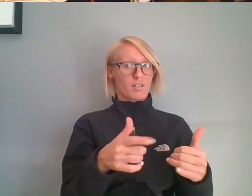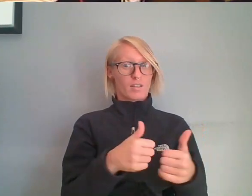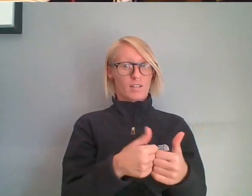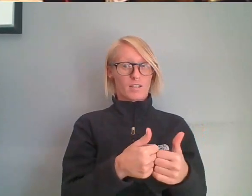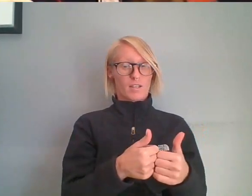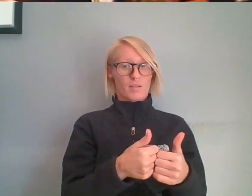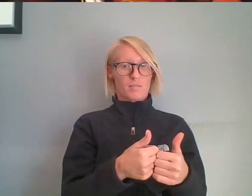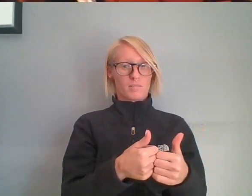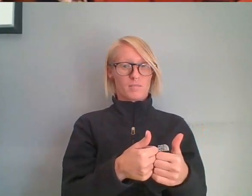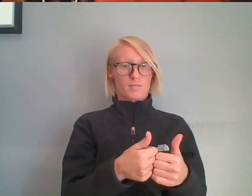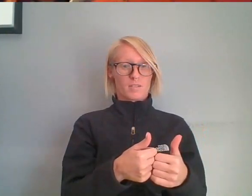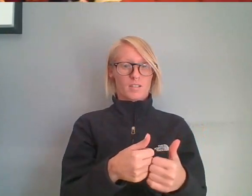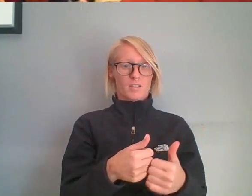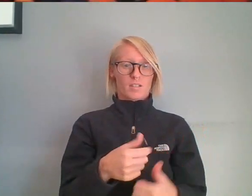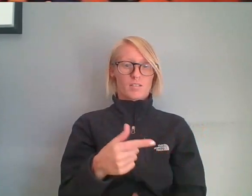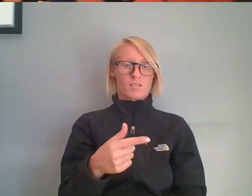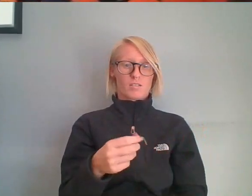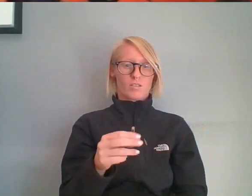Go ahead.